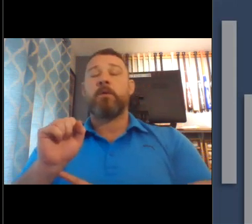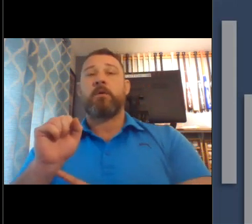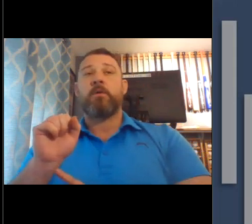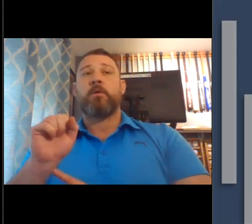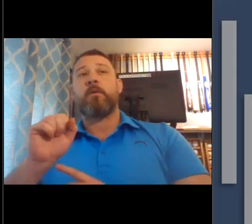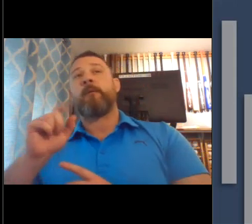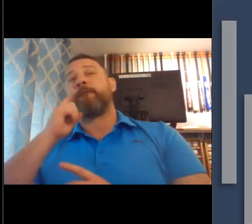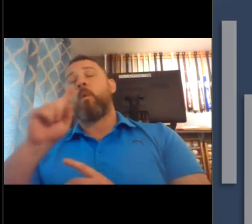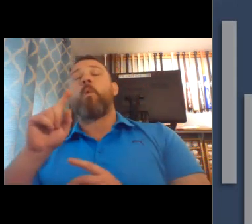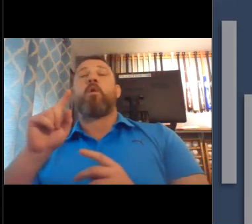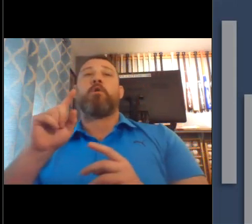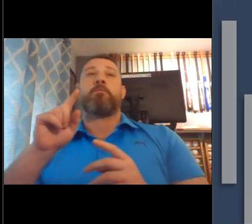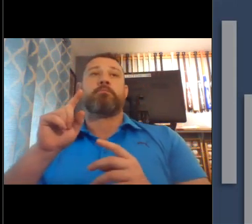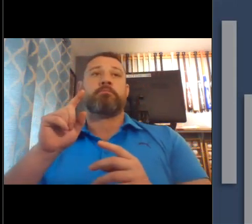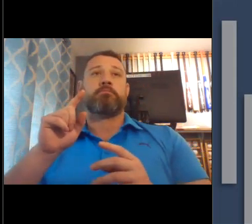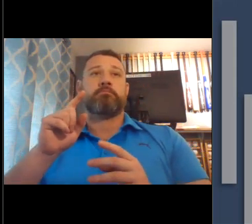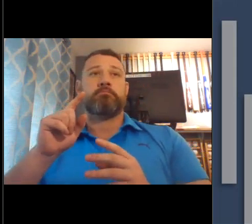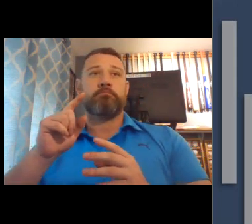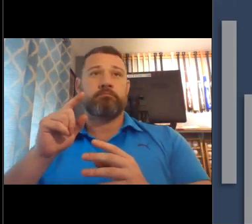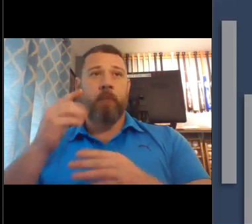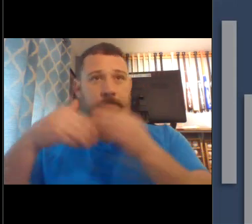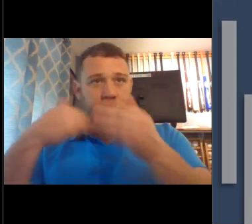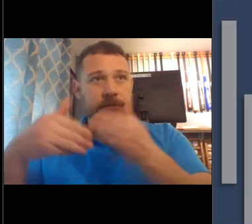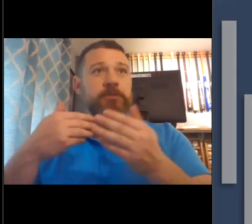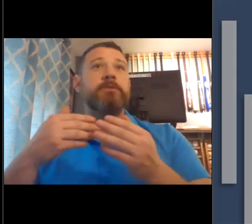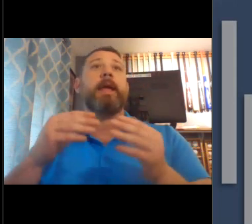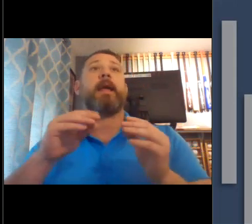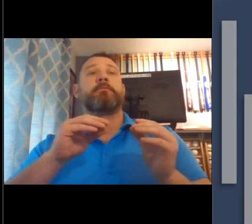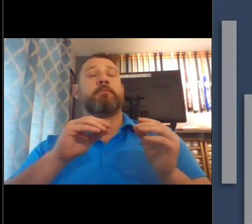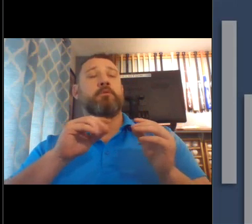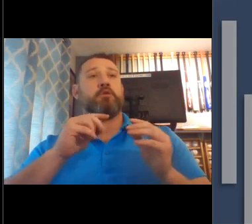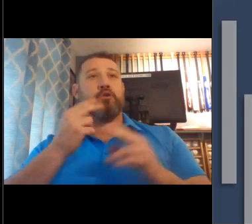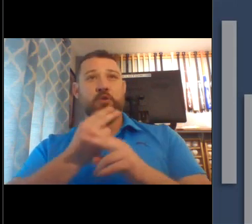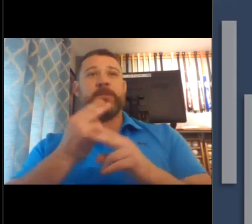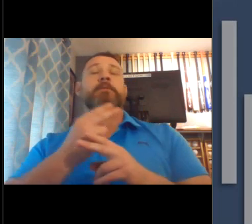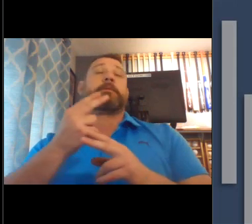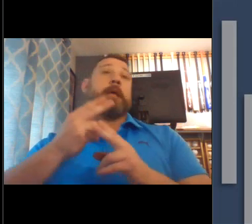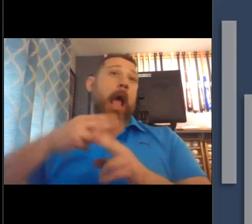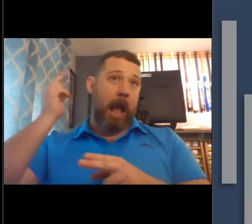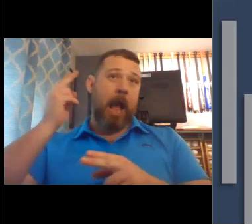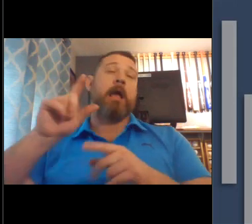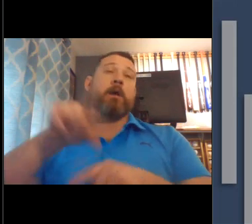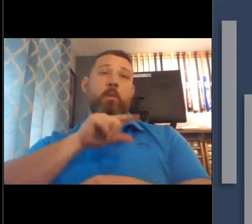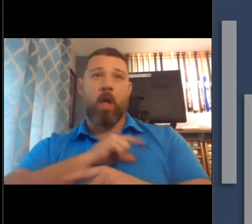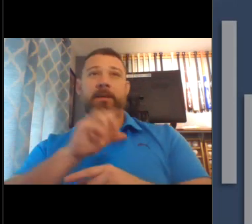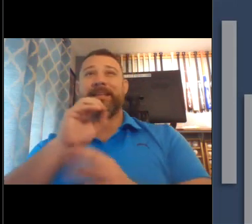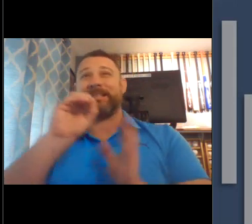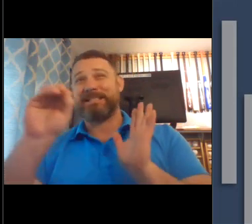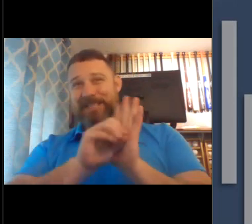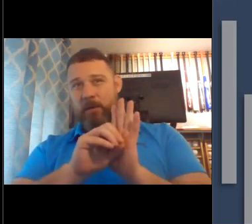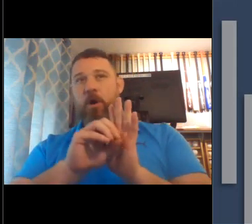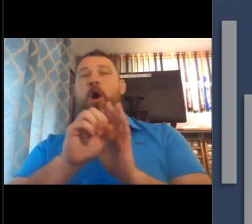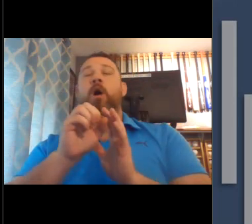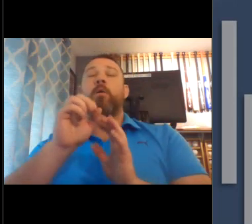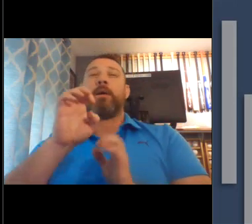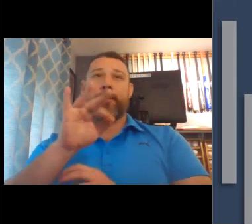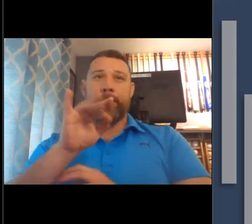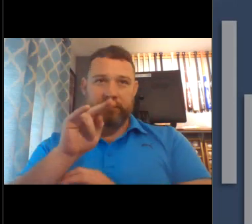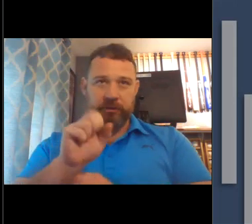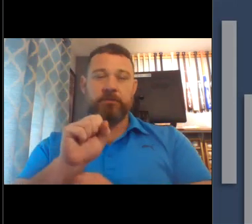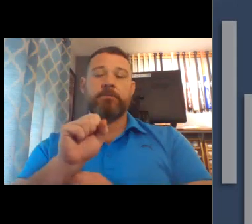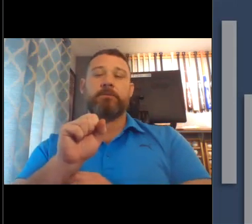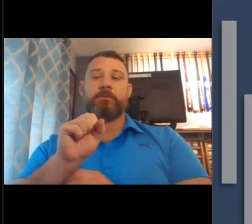transit operations and moving these high quality, zero emission transit options that I think the express lanes